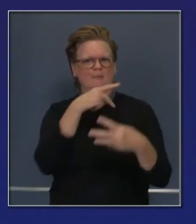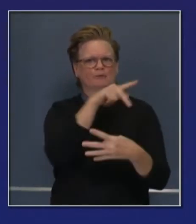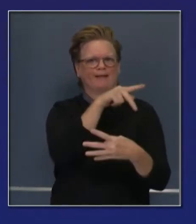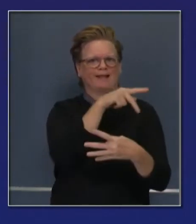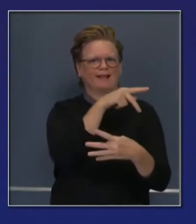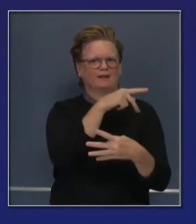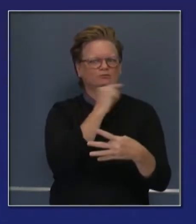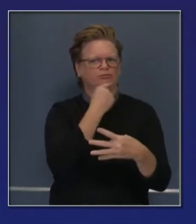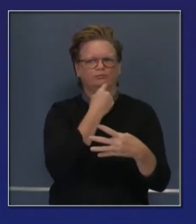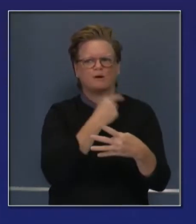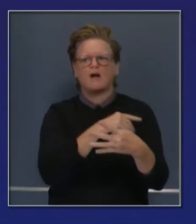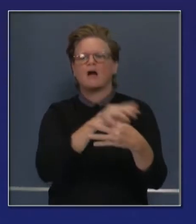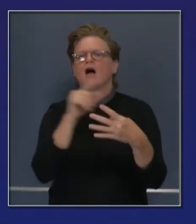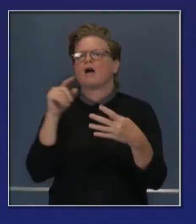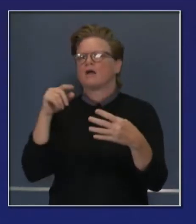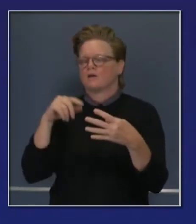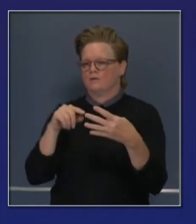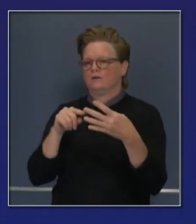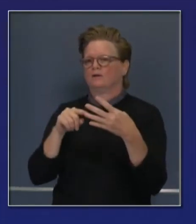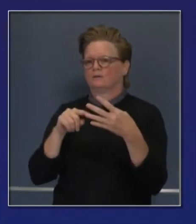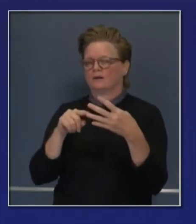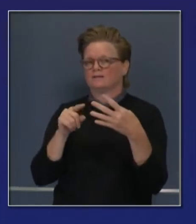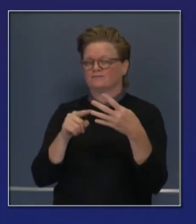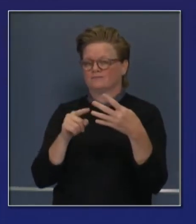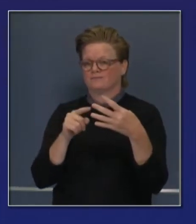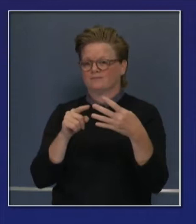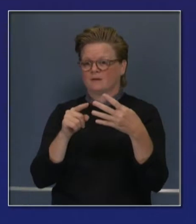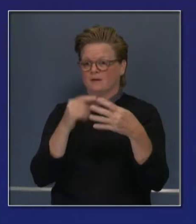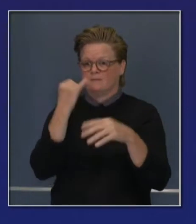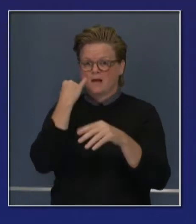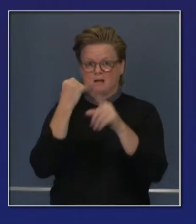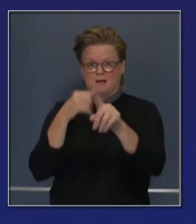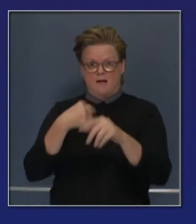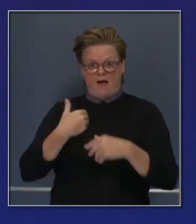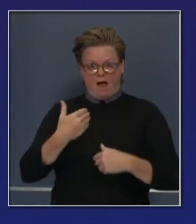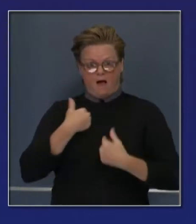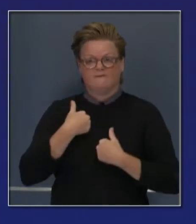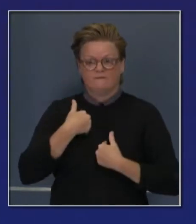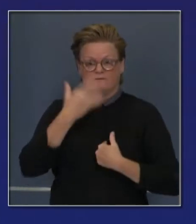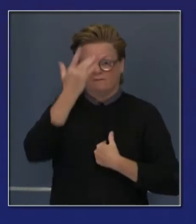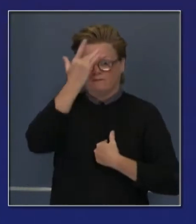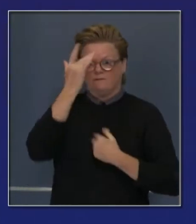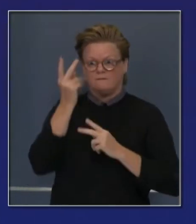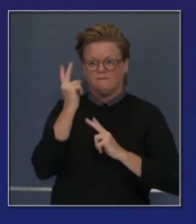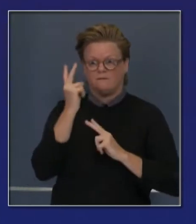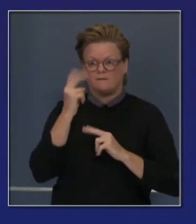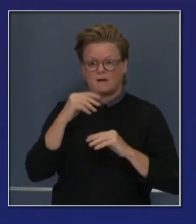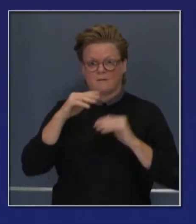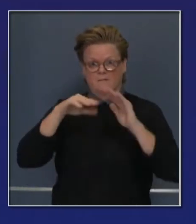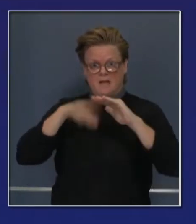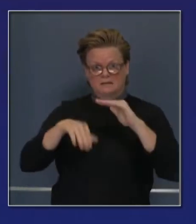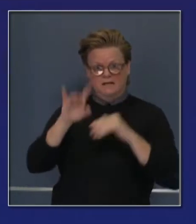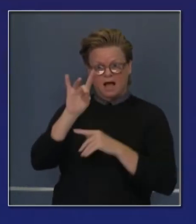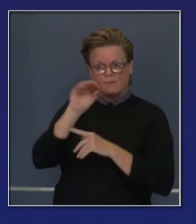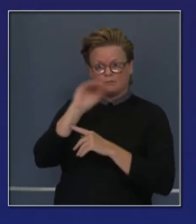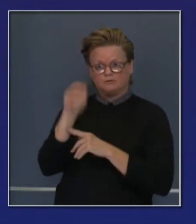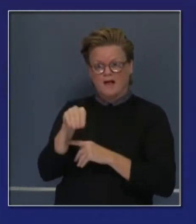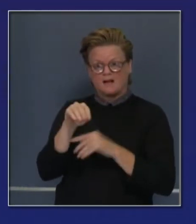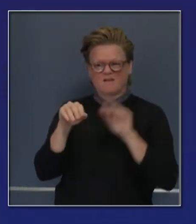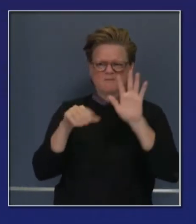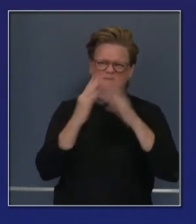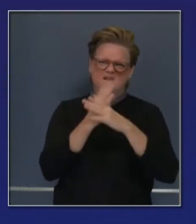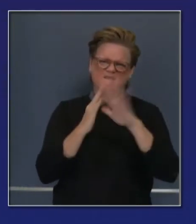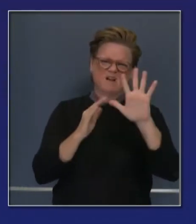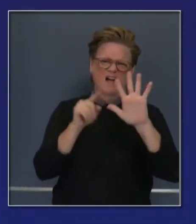positivity rates that drop below 8% and put us above 5%, so 5 to 8%. The